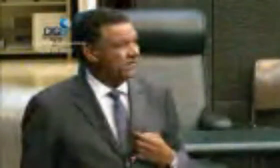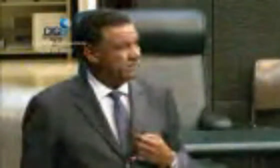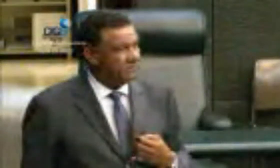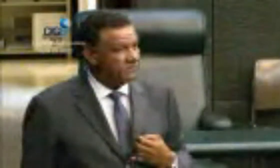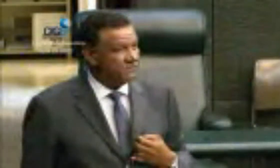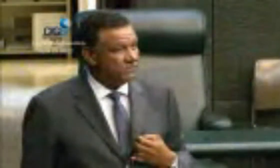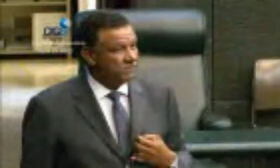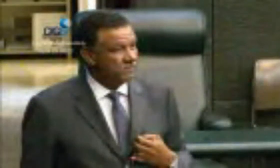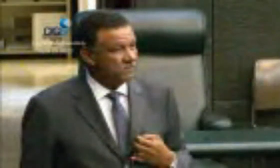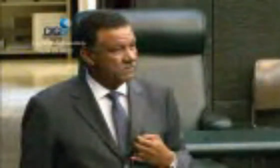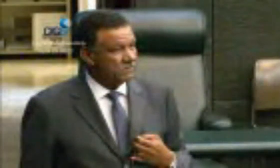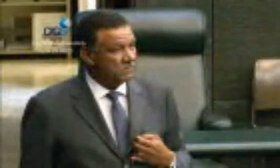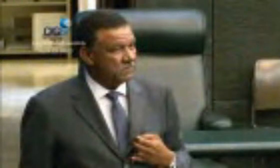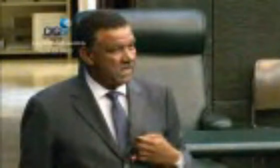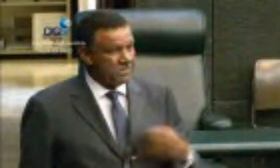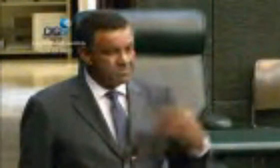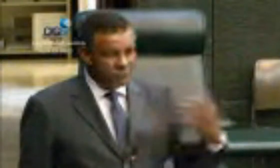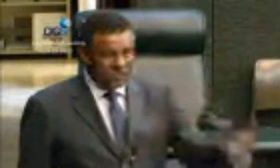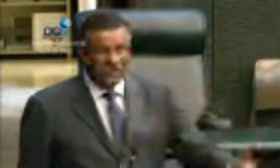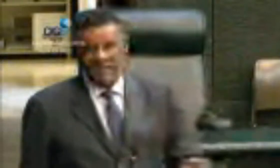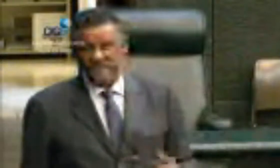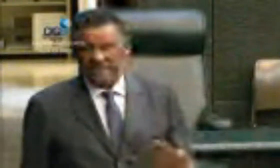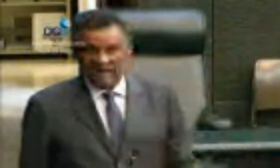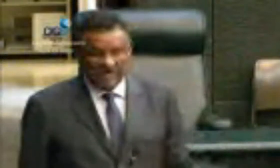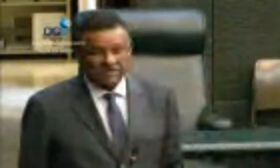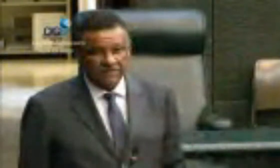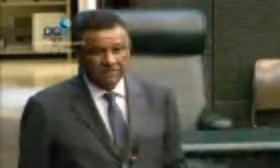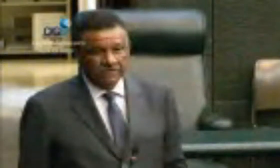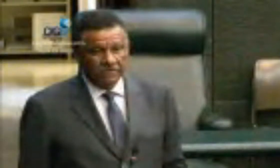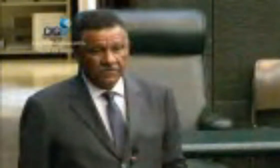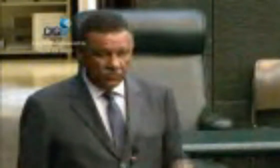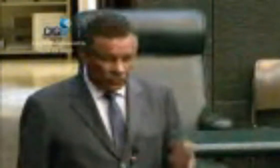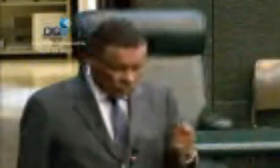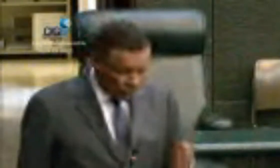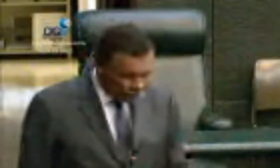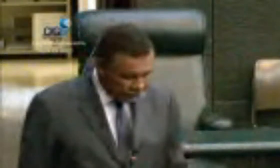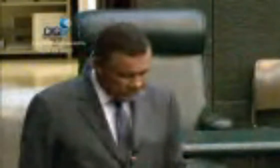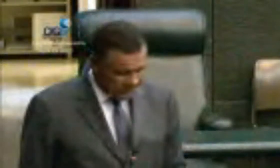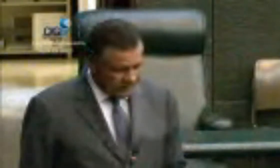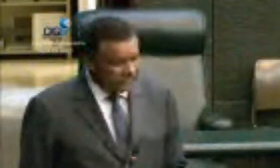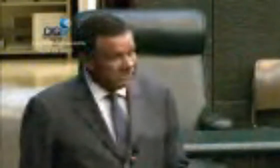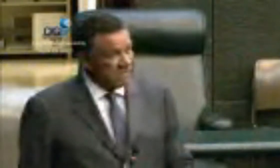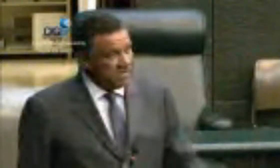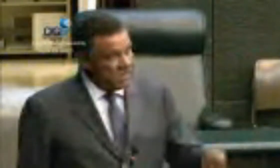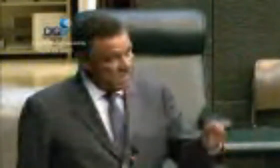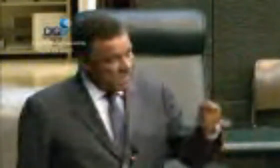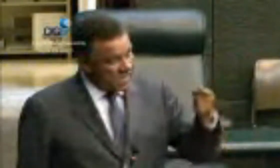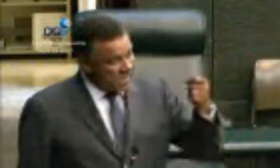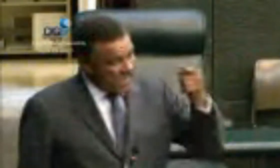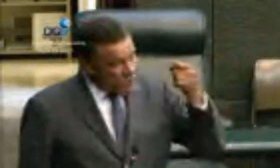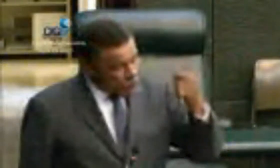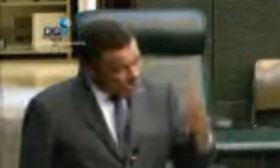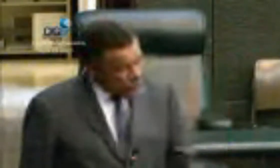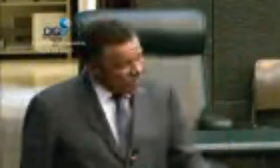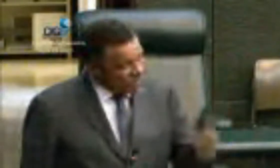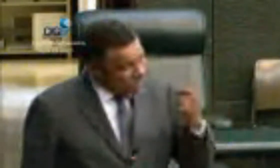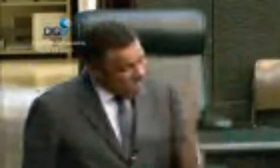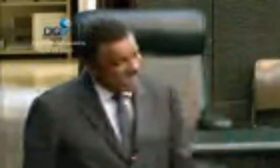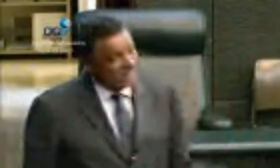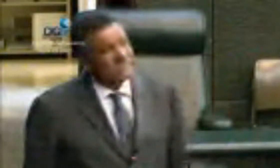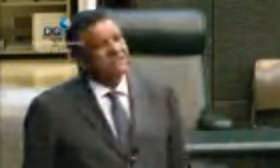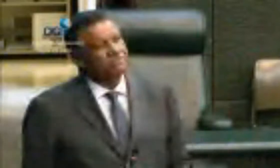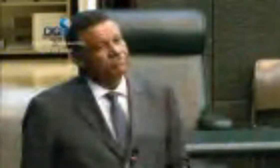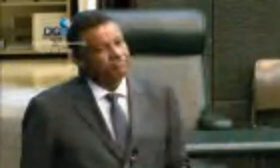Embrace them and the likes. Social distancing and wearing masks and